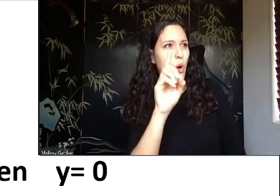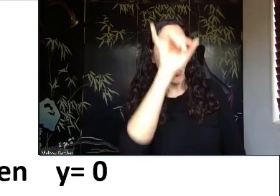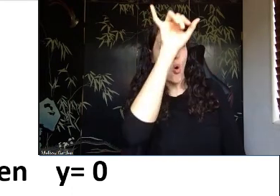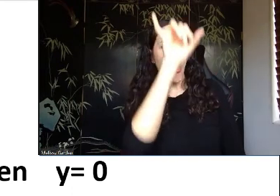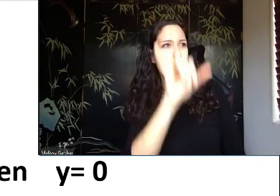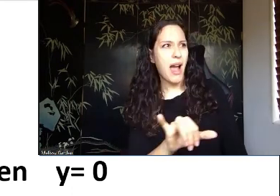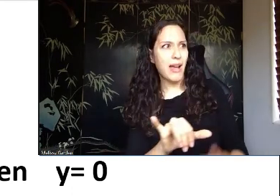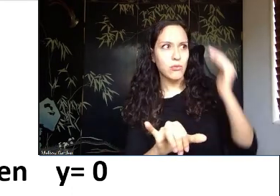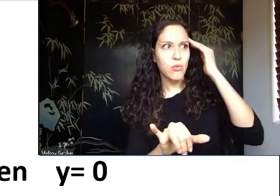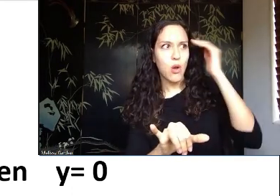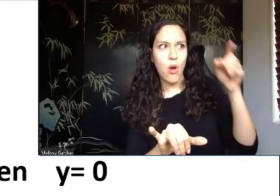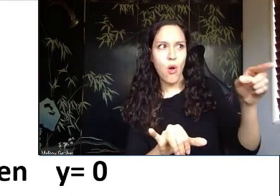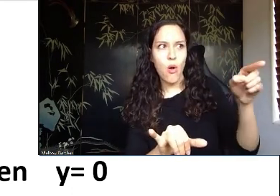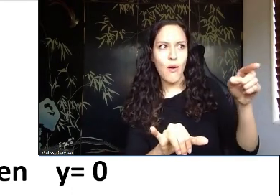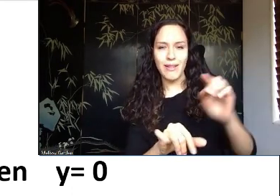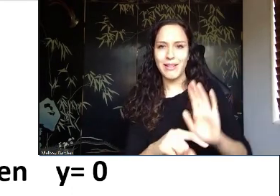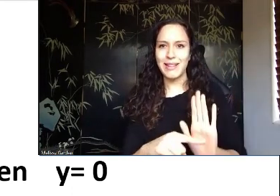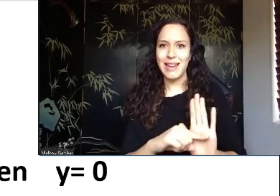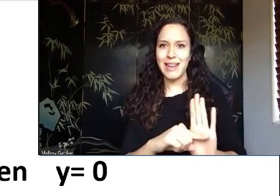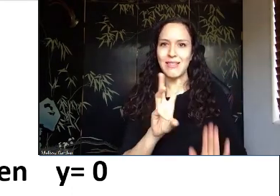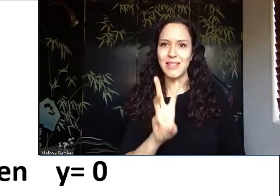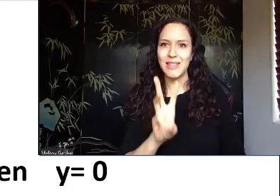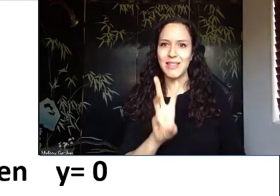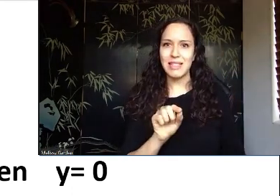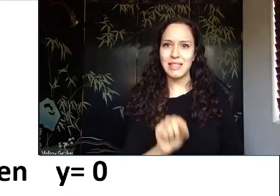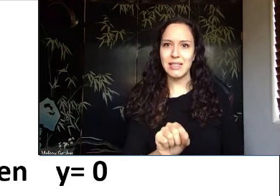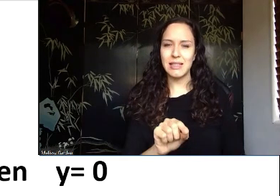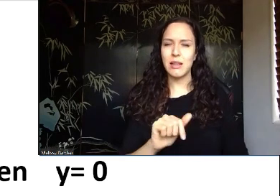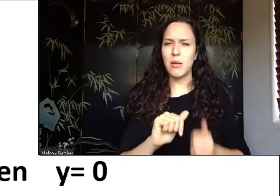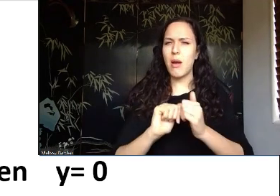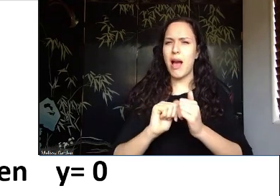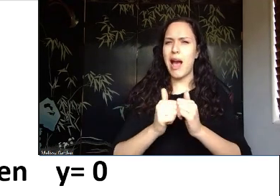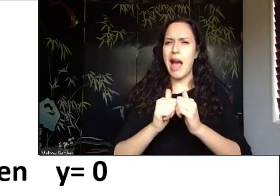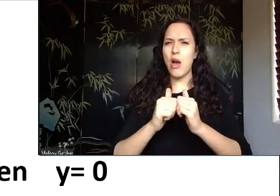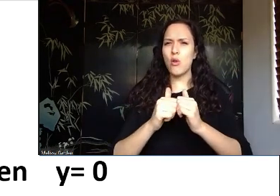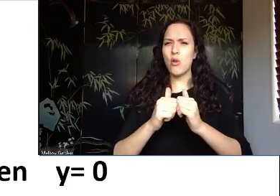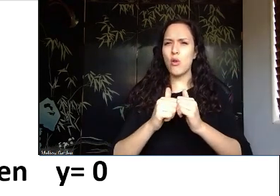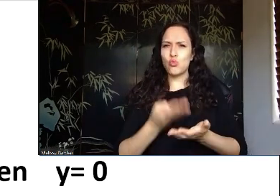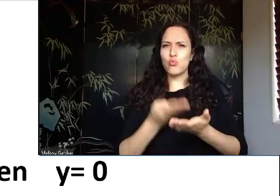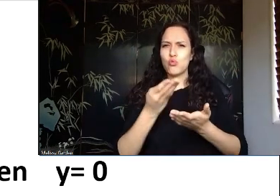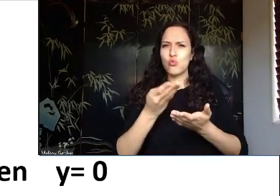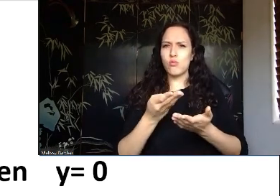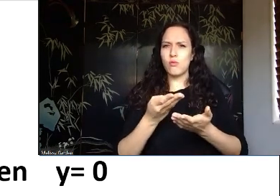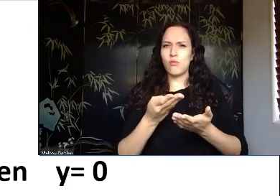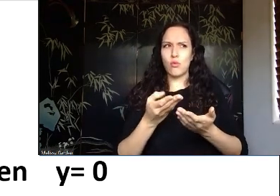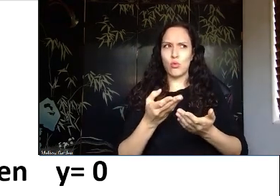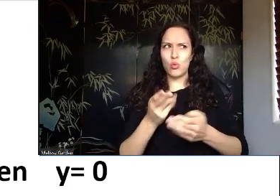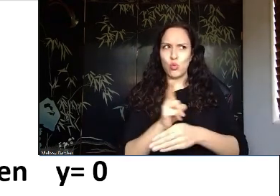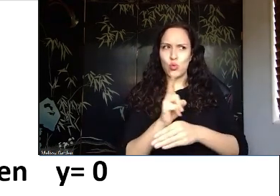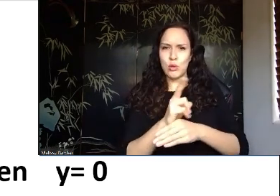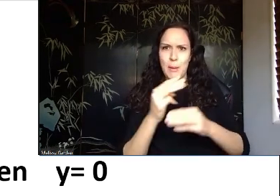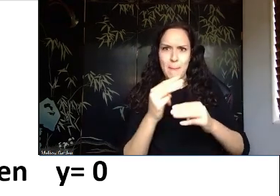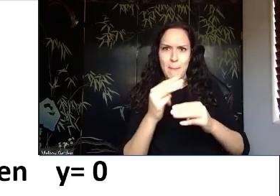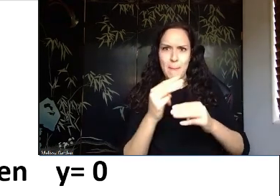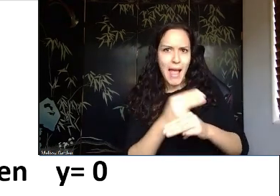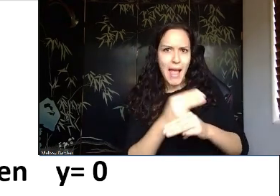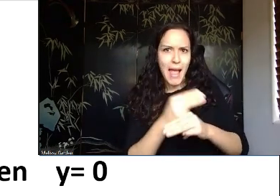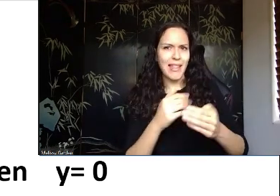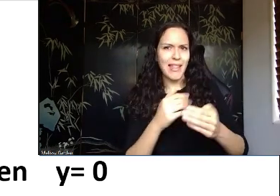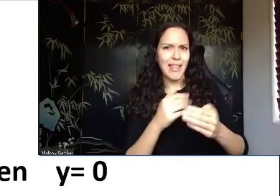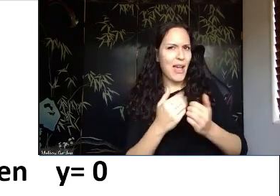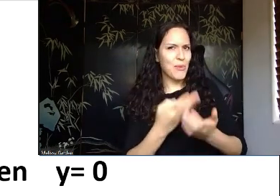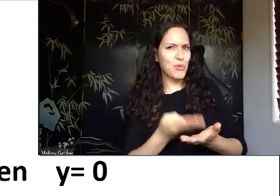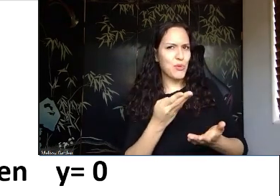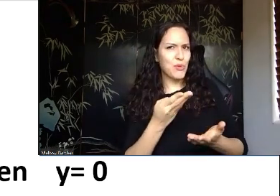at -6. But how do you prove that algebraically? How do you prove that using math? Okay, what